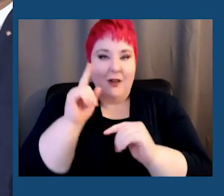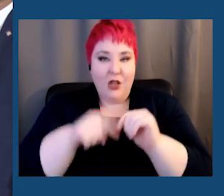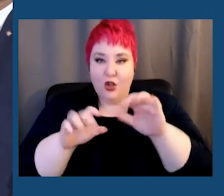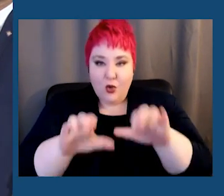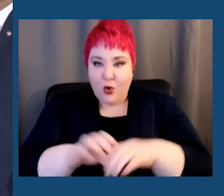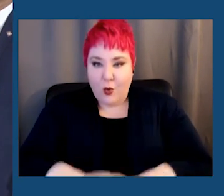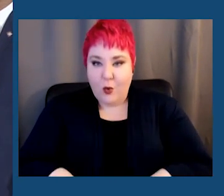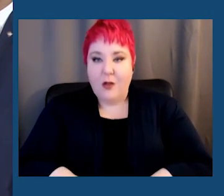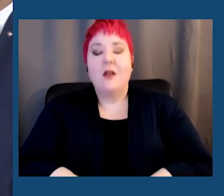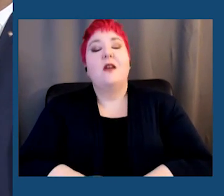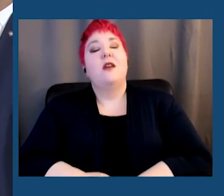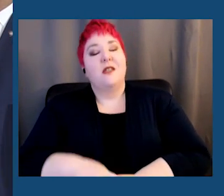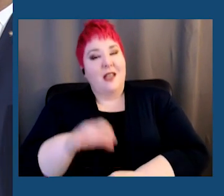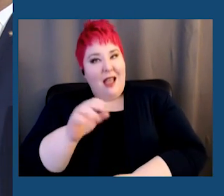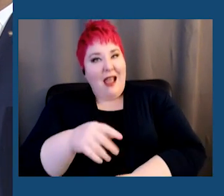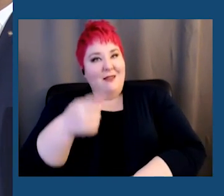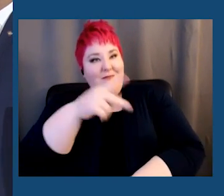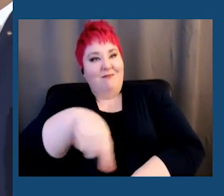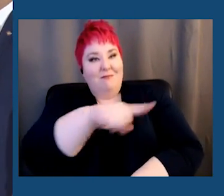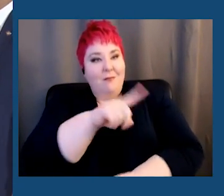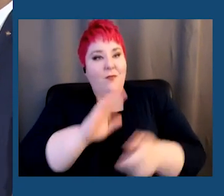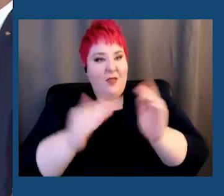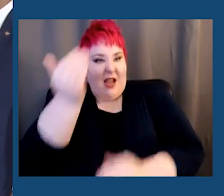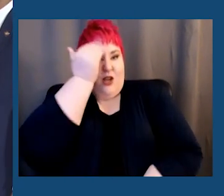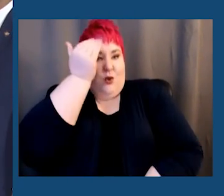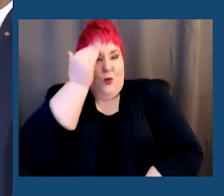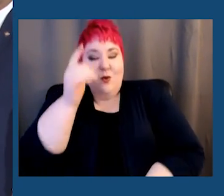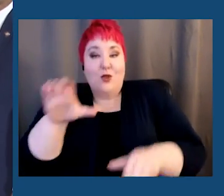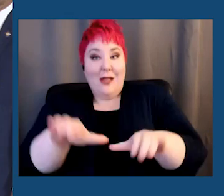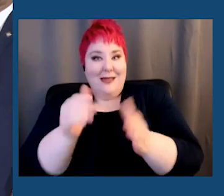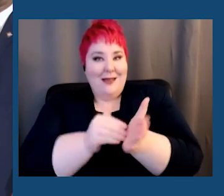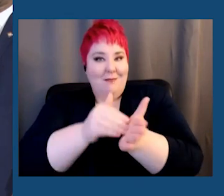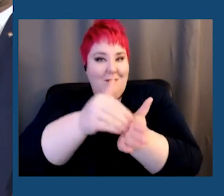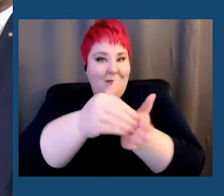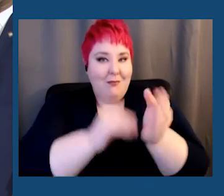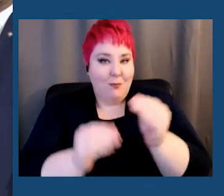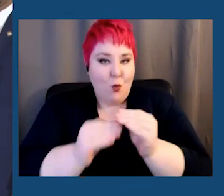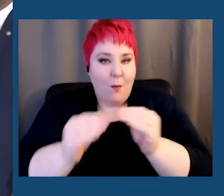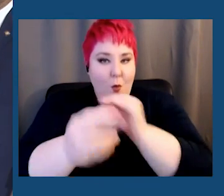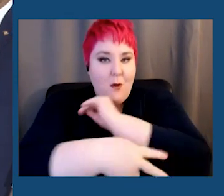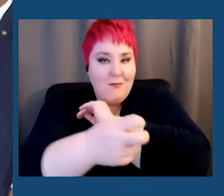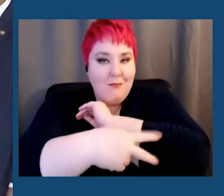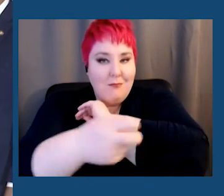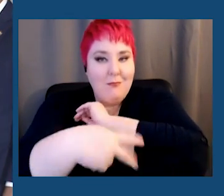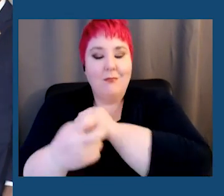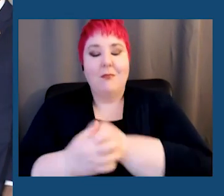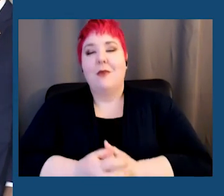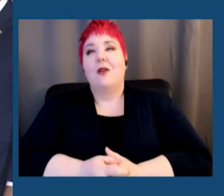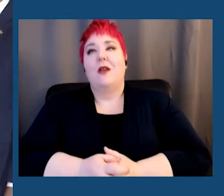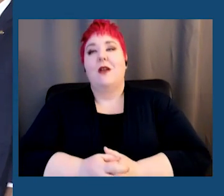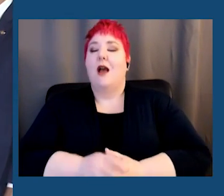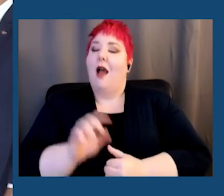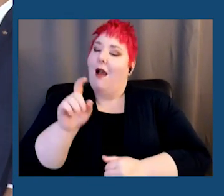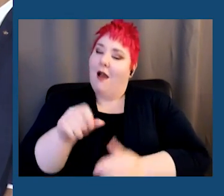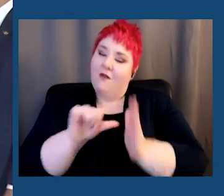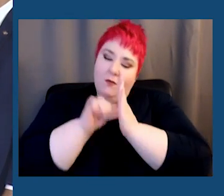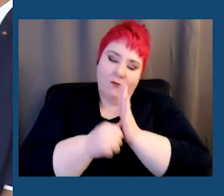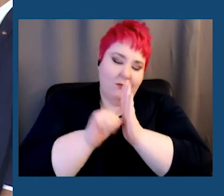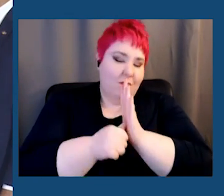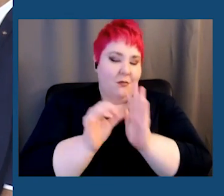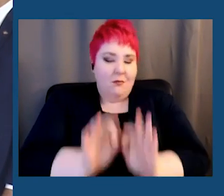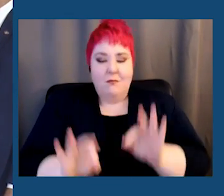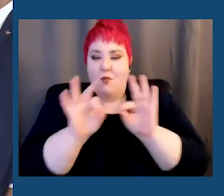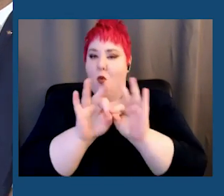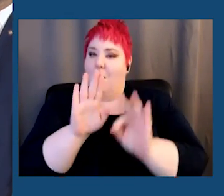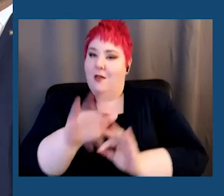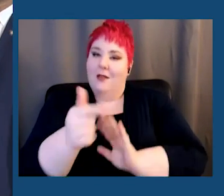more. So I cannot stress enough how important this bill is, that these get passed. We need the support